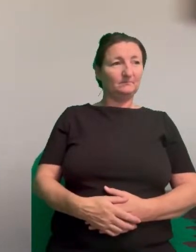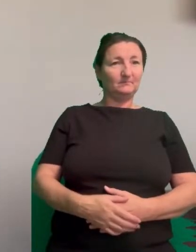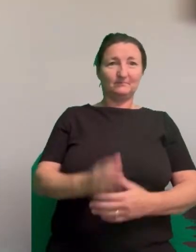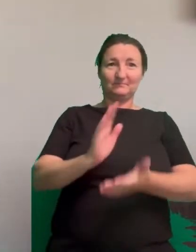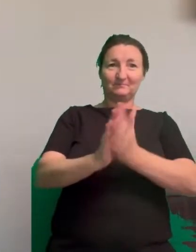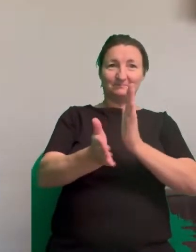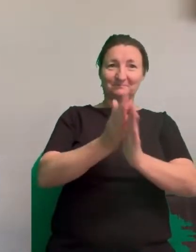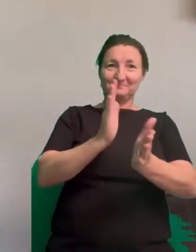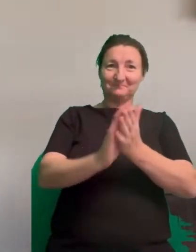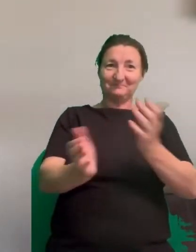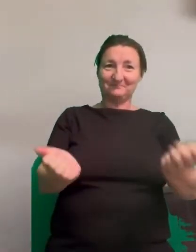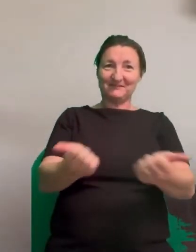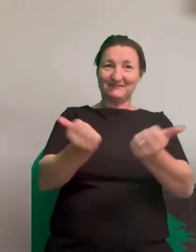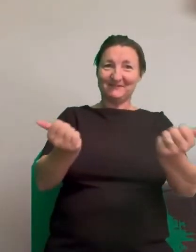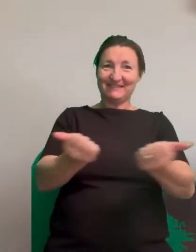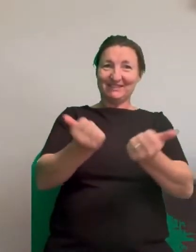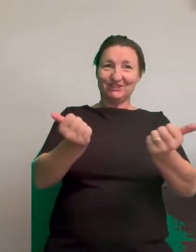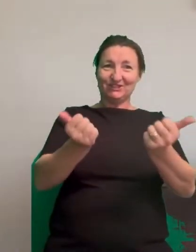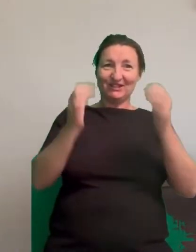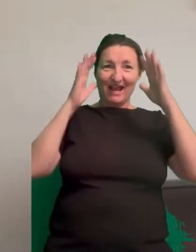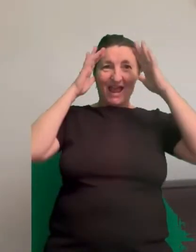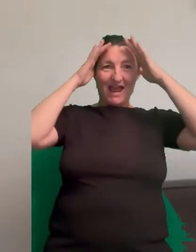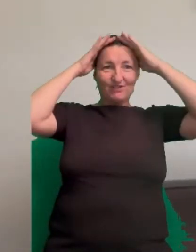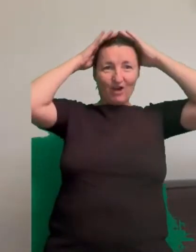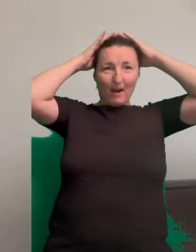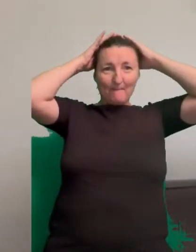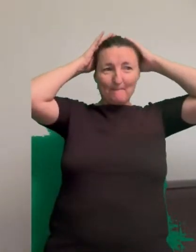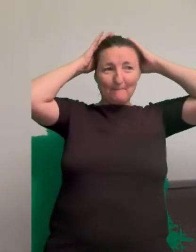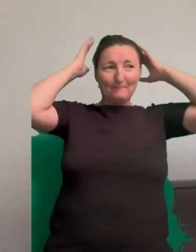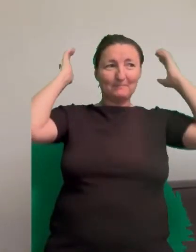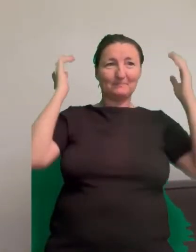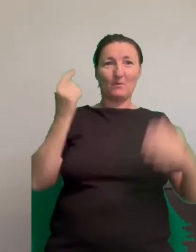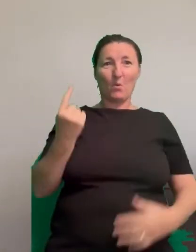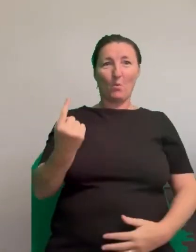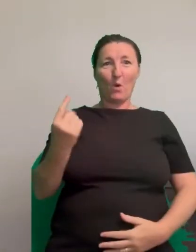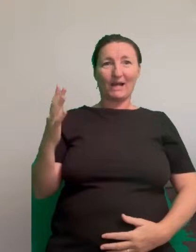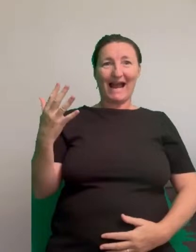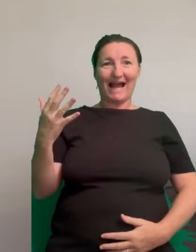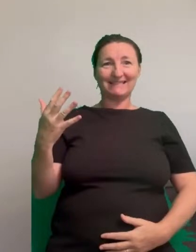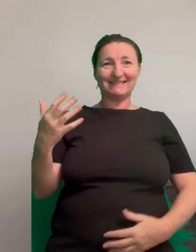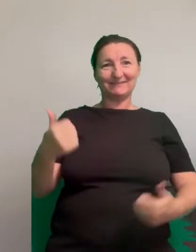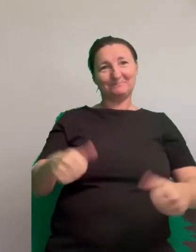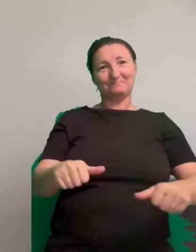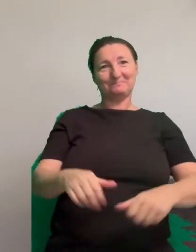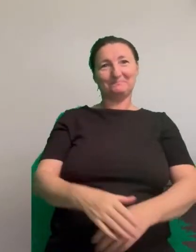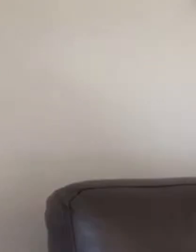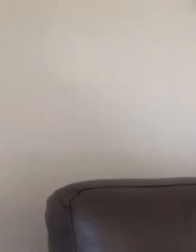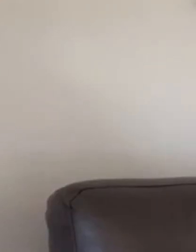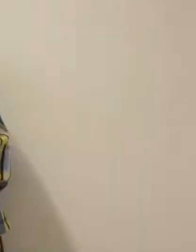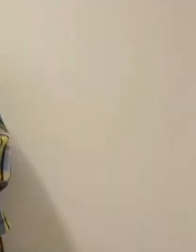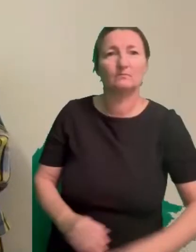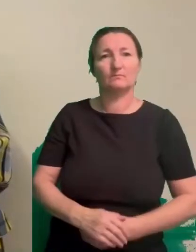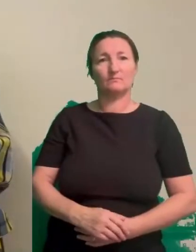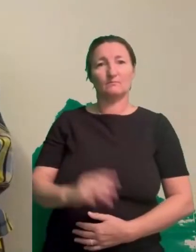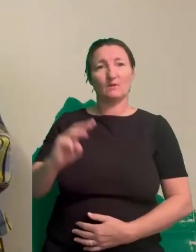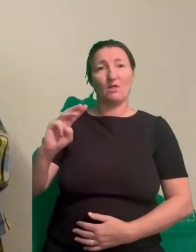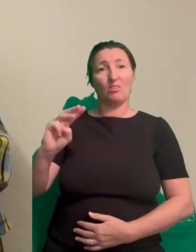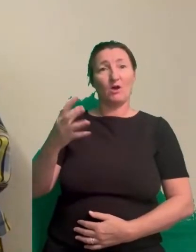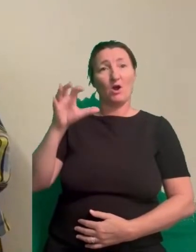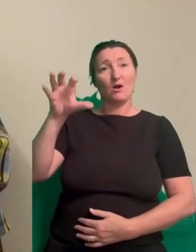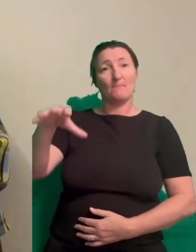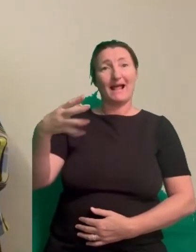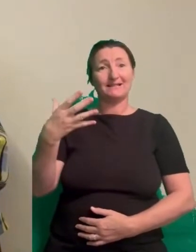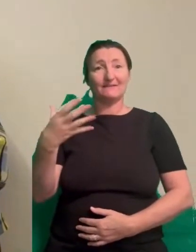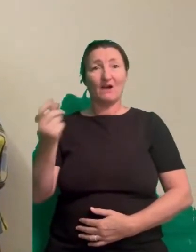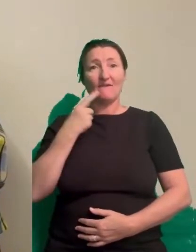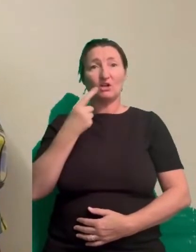And there you go. You have your hair tied up one-handedly. In